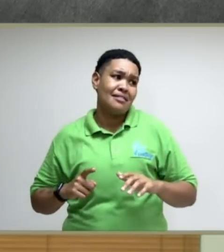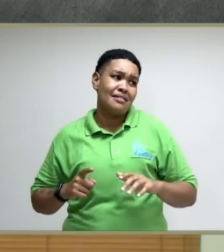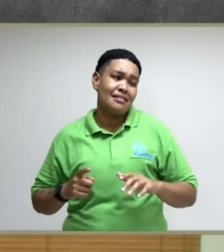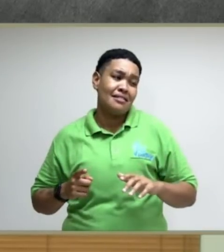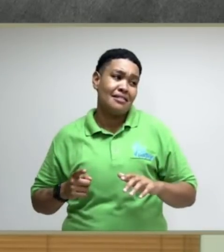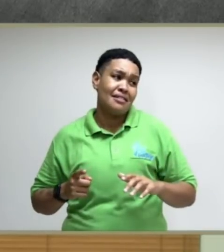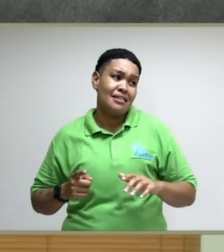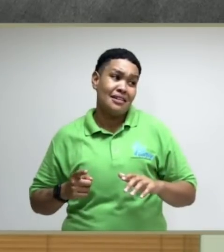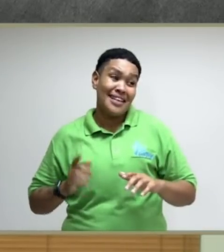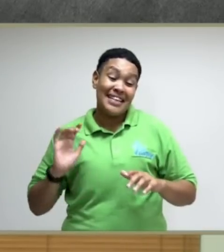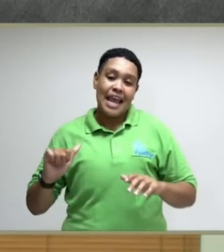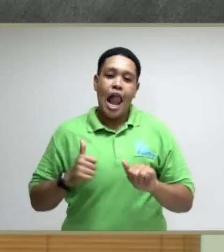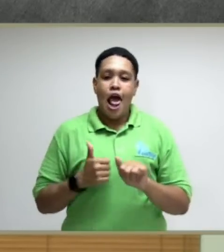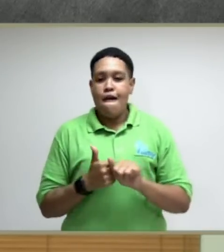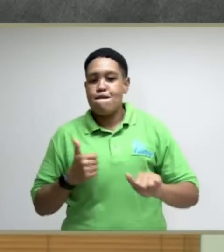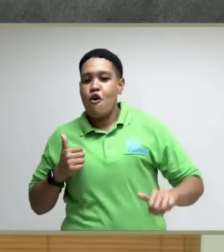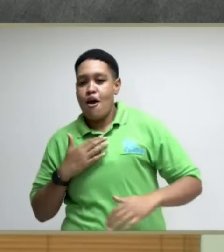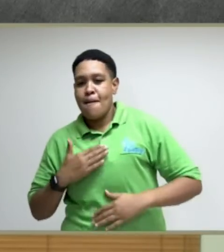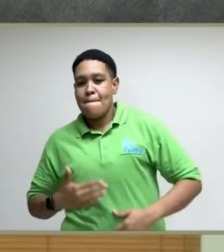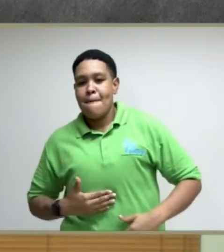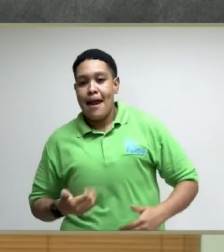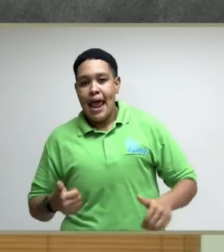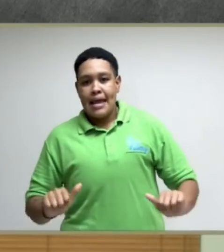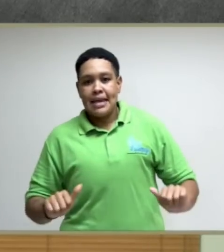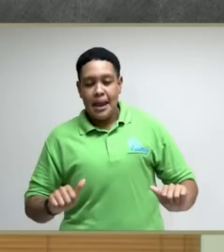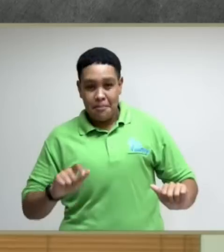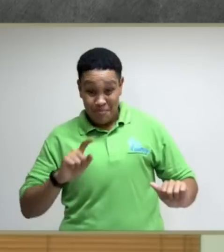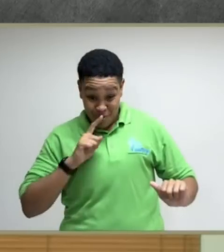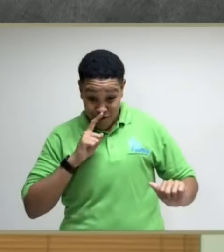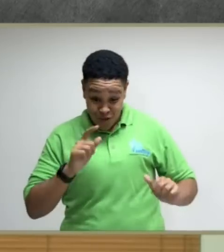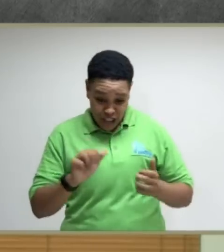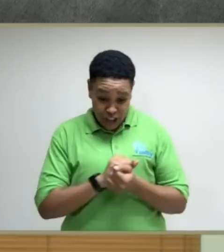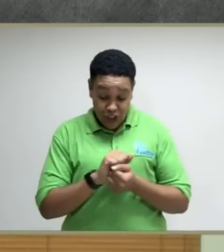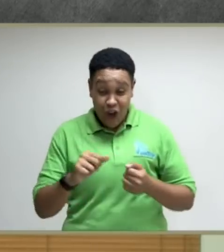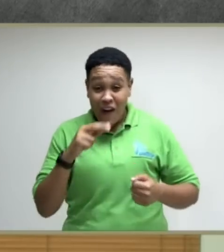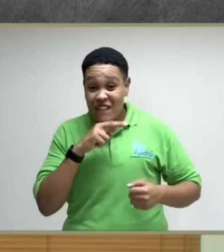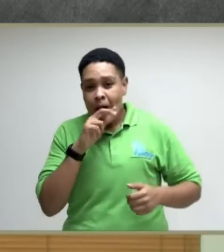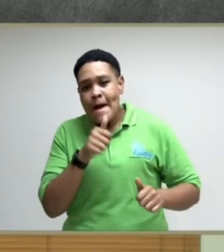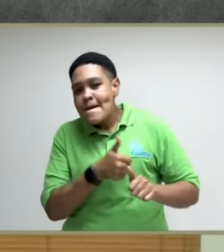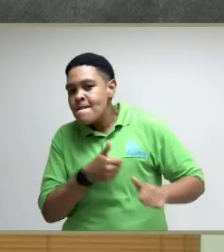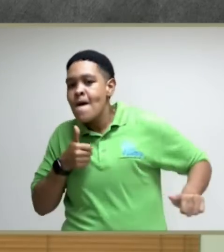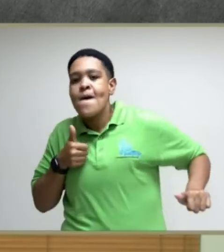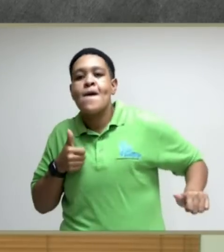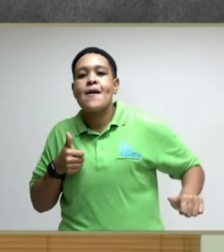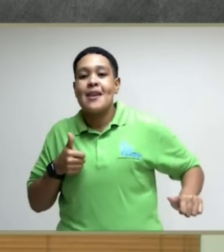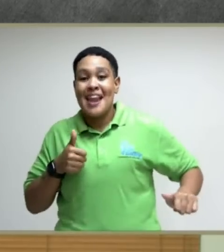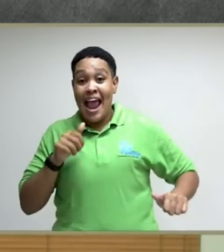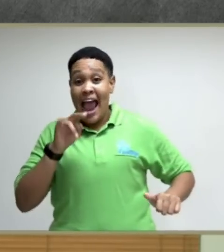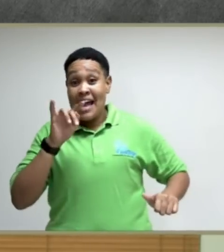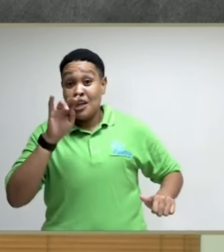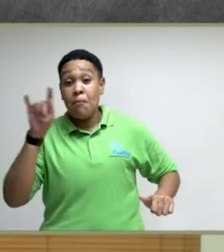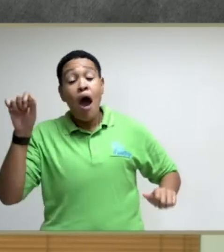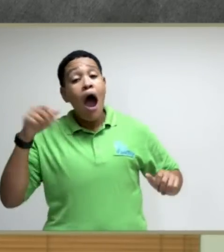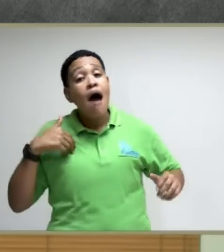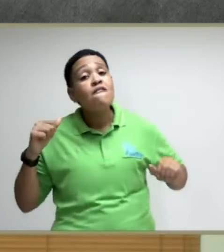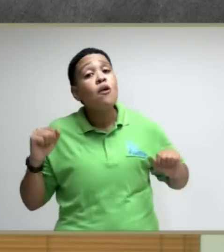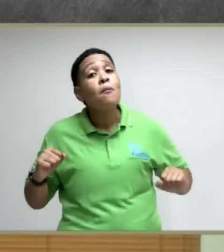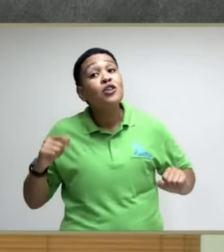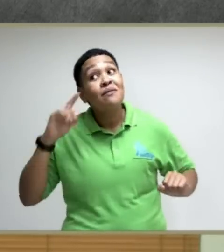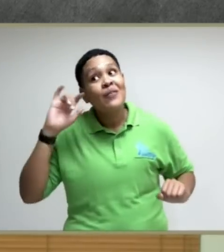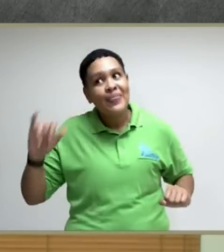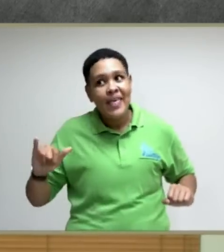to destroy the virus and to produce antibodies, and it can evade the antibodies. It has the potential for